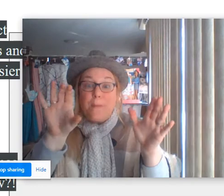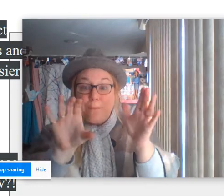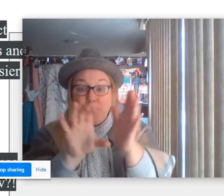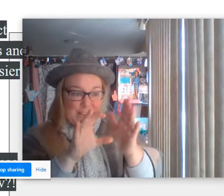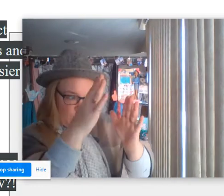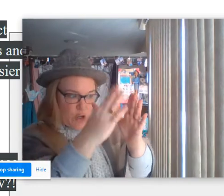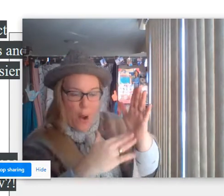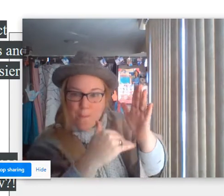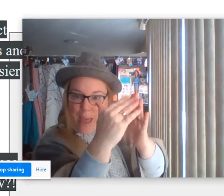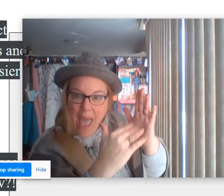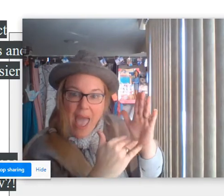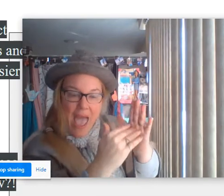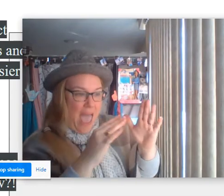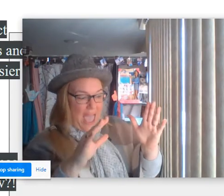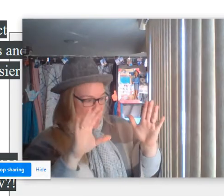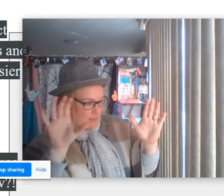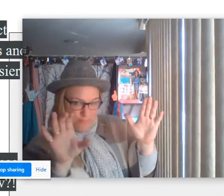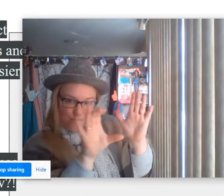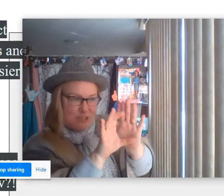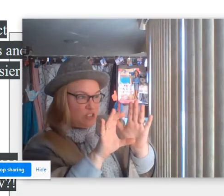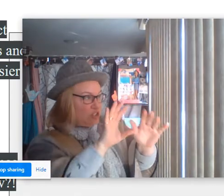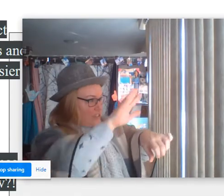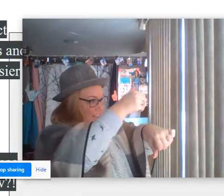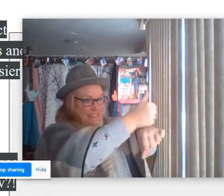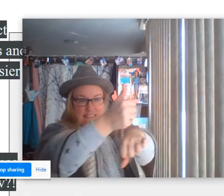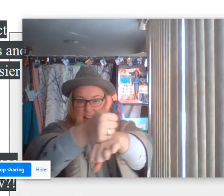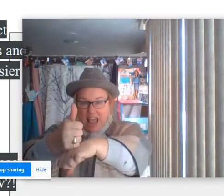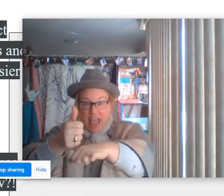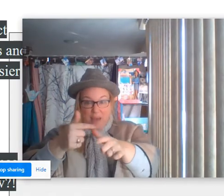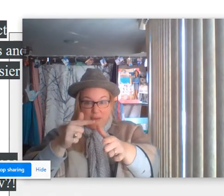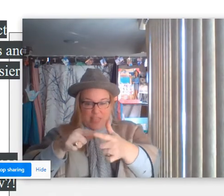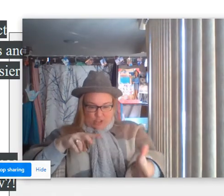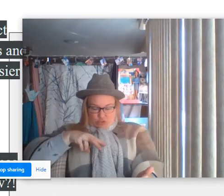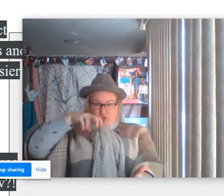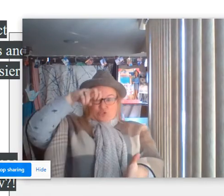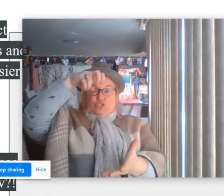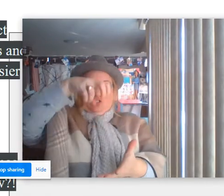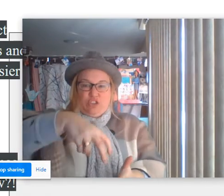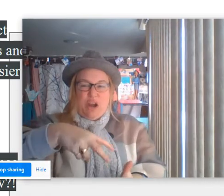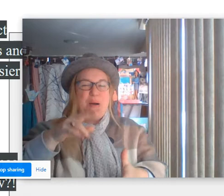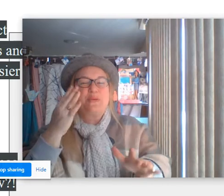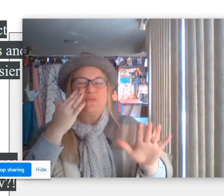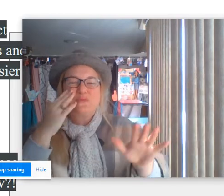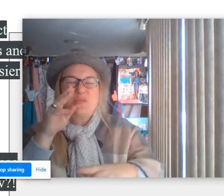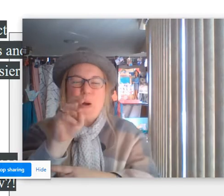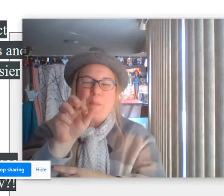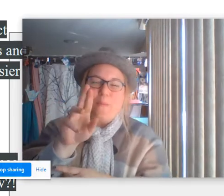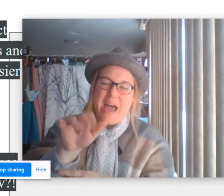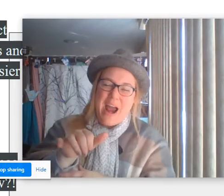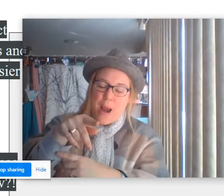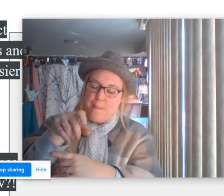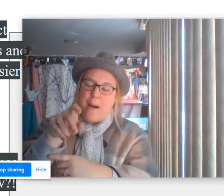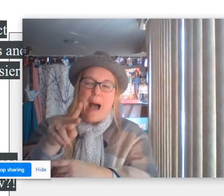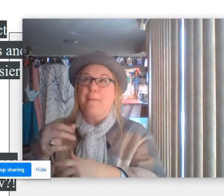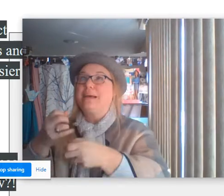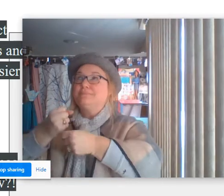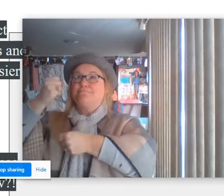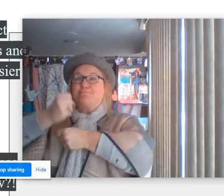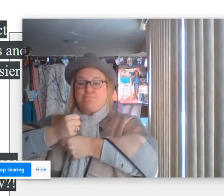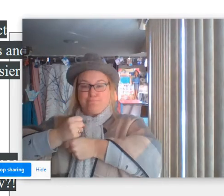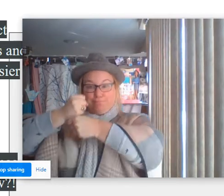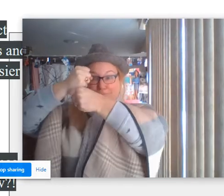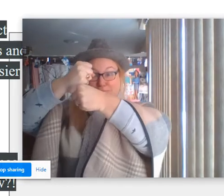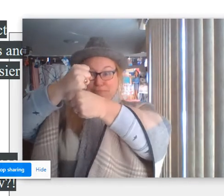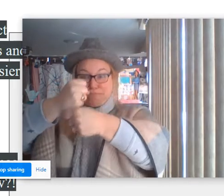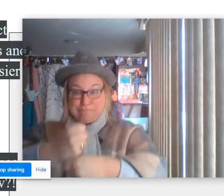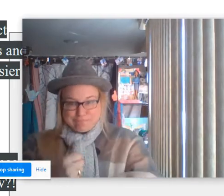And once you paint that picture and set up that scene, then you get to jump into it like Mary Poppins style and start interacting with it,